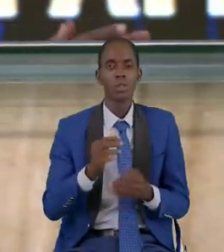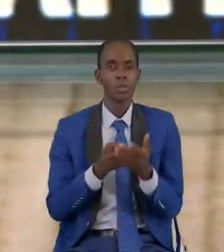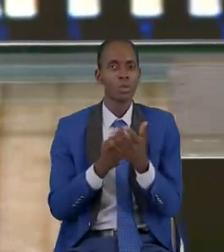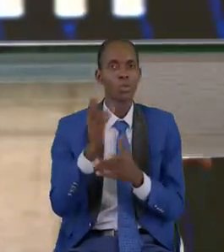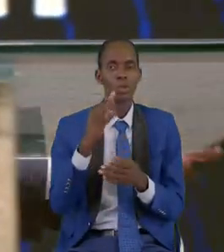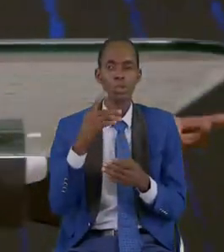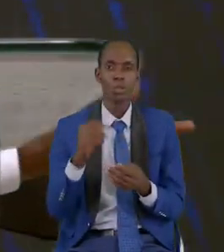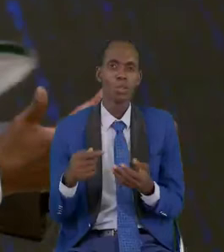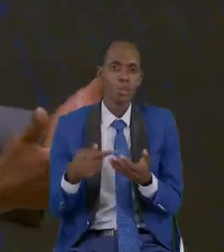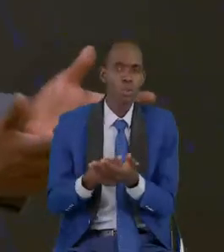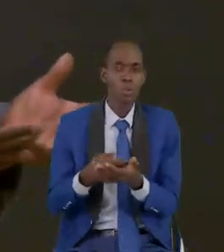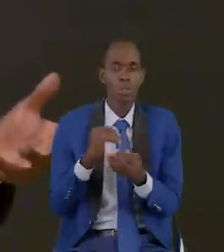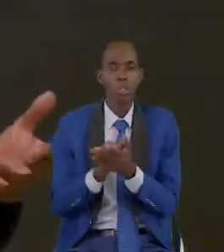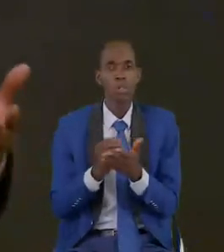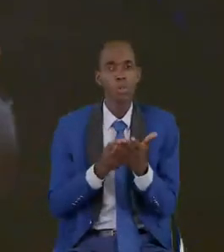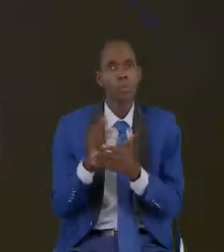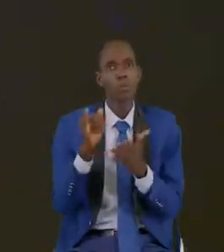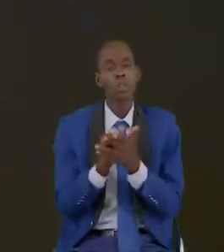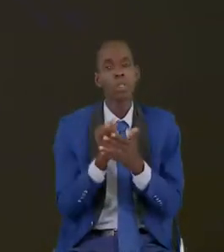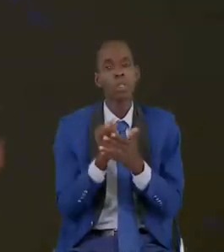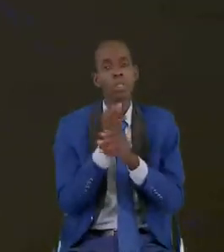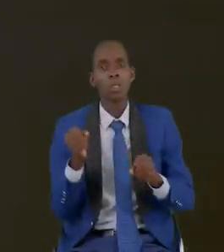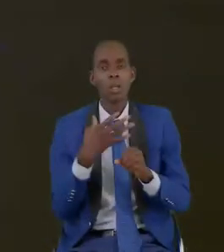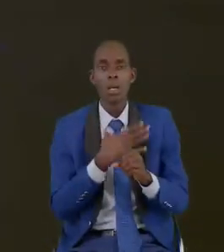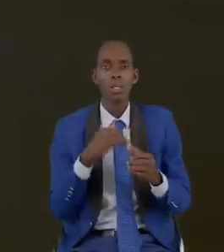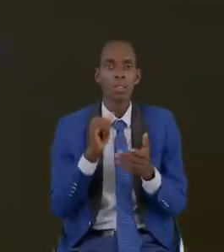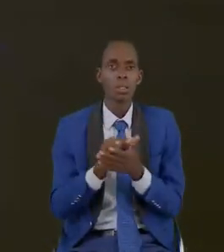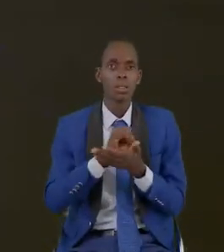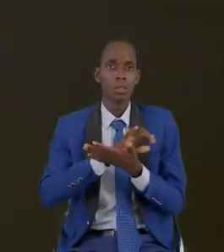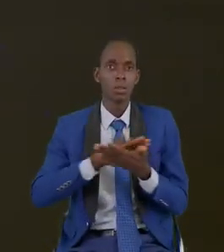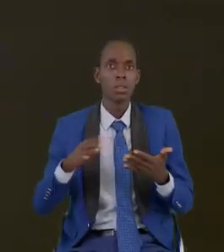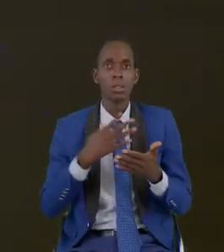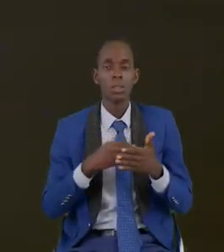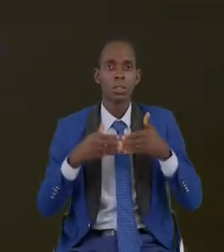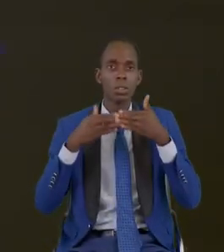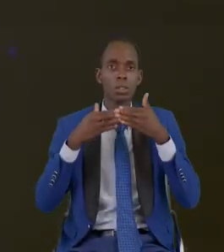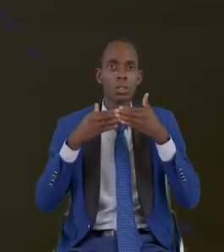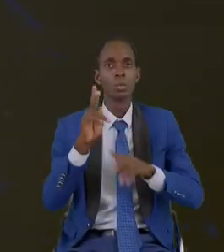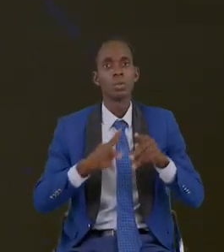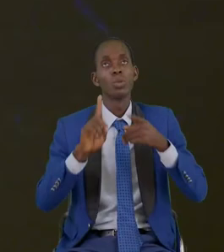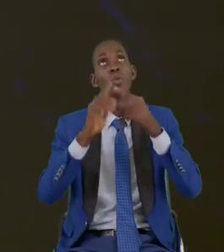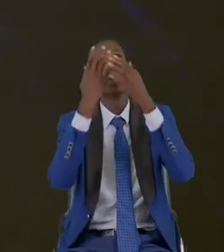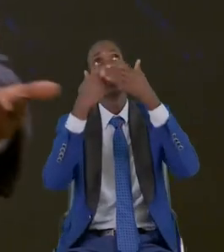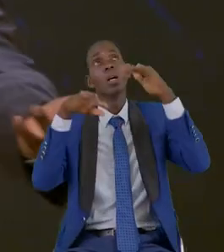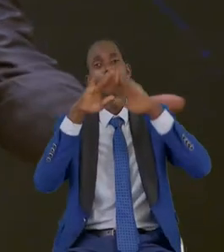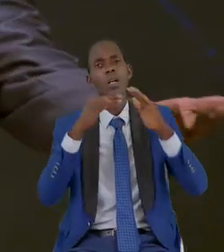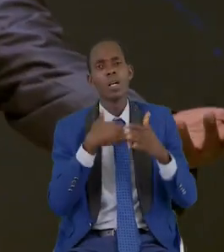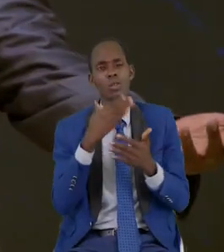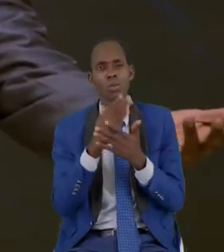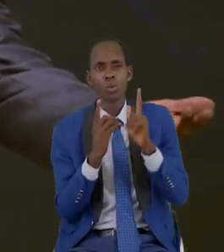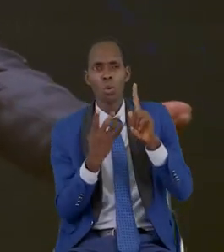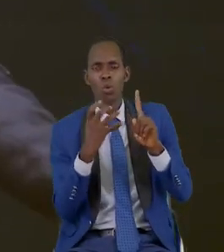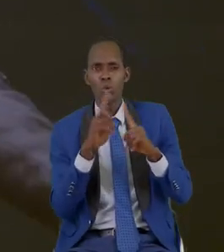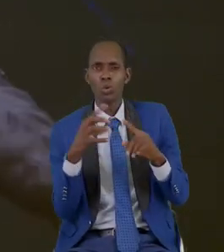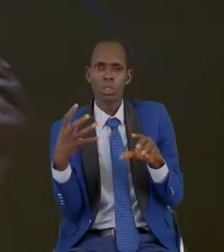and the truth that sanctifies, and the truth that will lead people to heaven. And somebody wants to take that away from